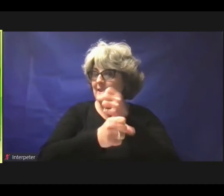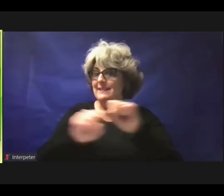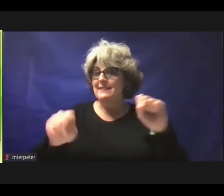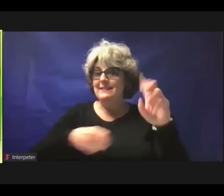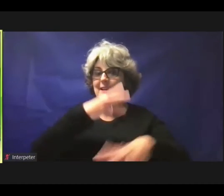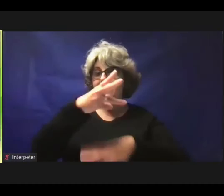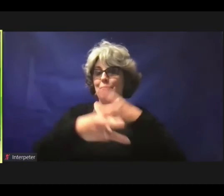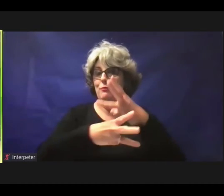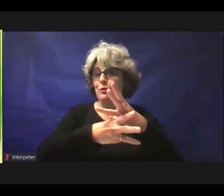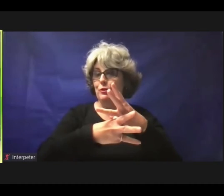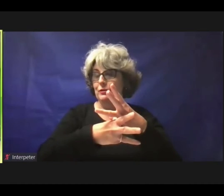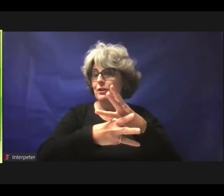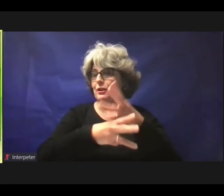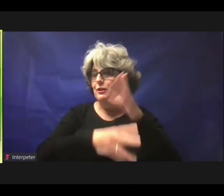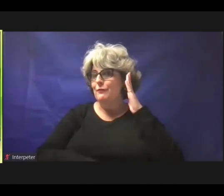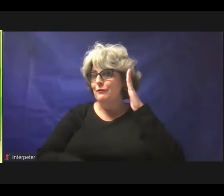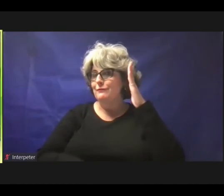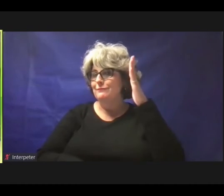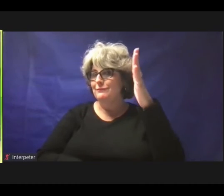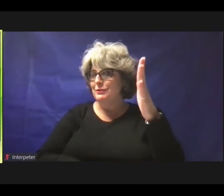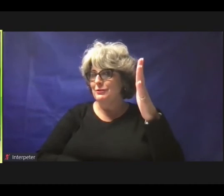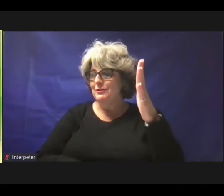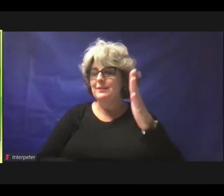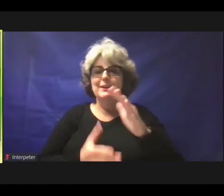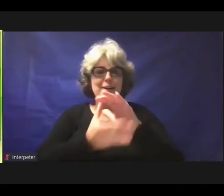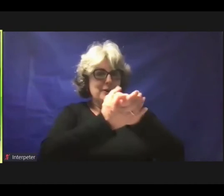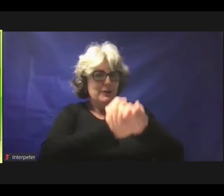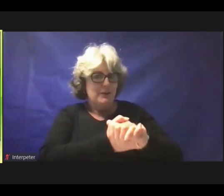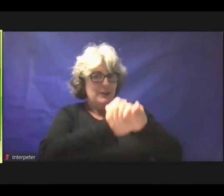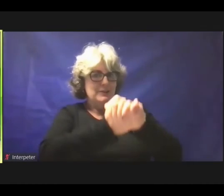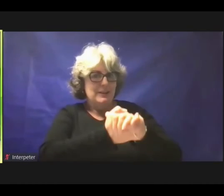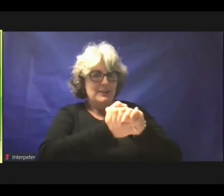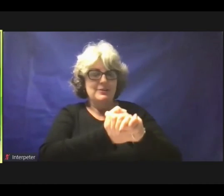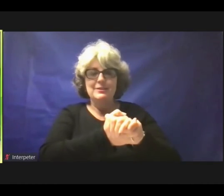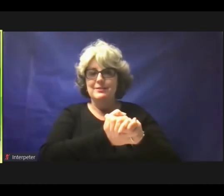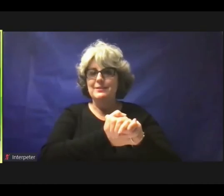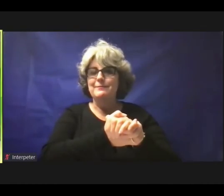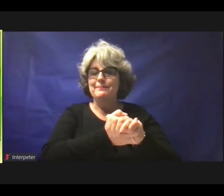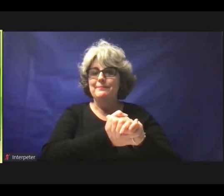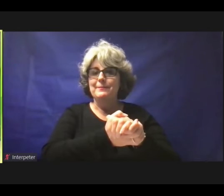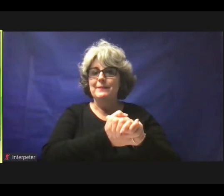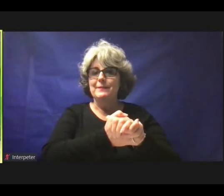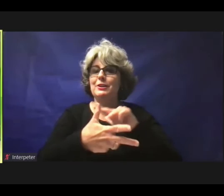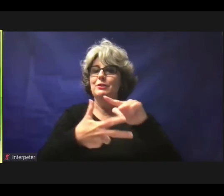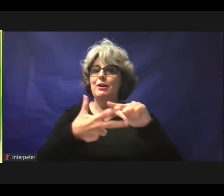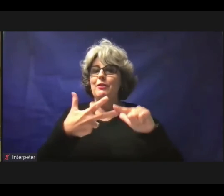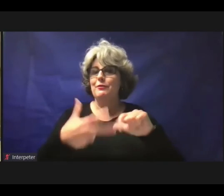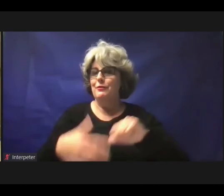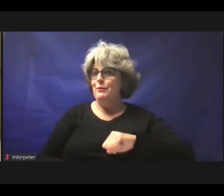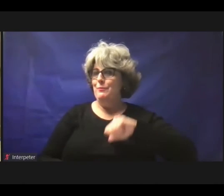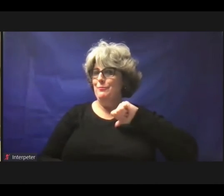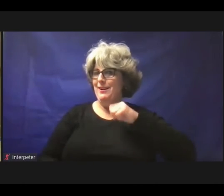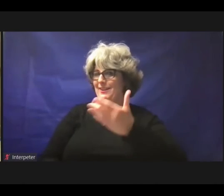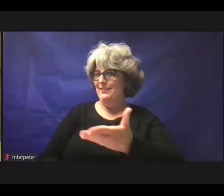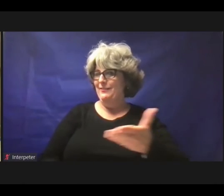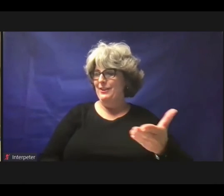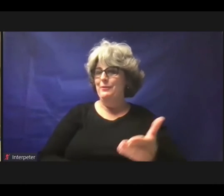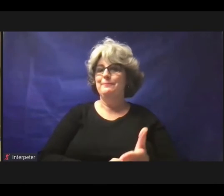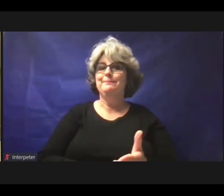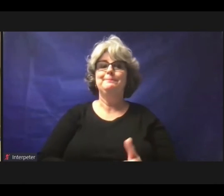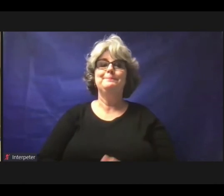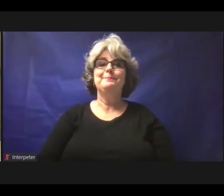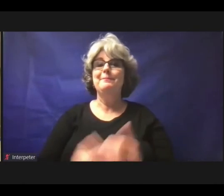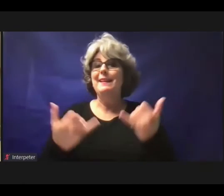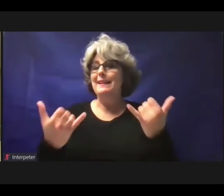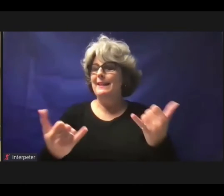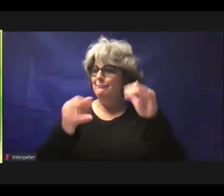world for future generations. Again, congratulations to our three. Very, very proud of you. And now